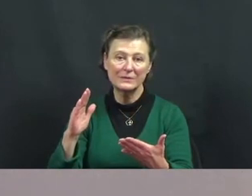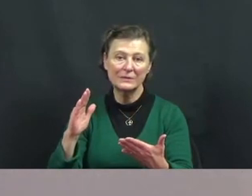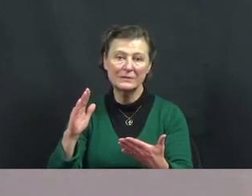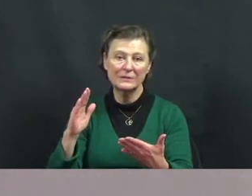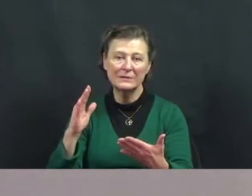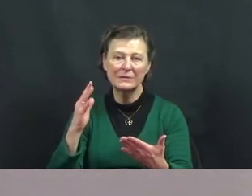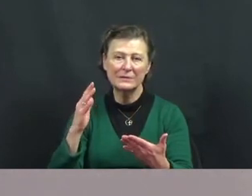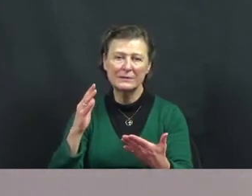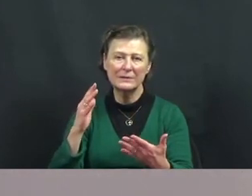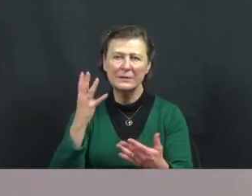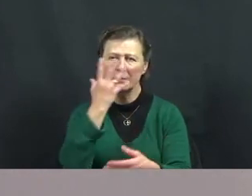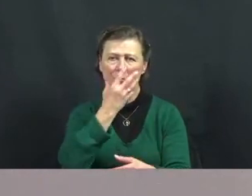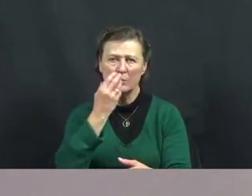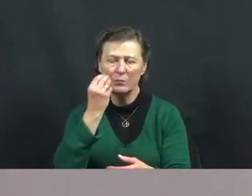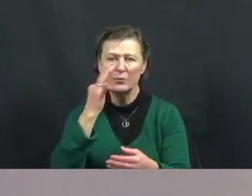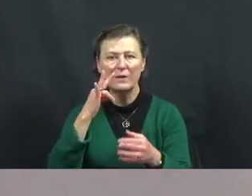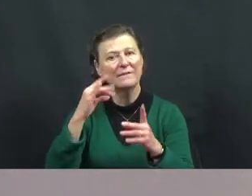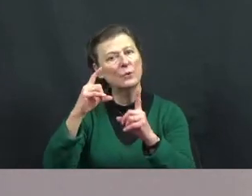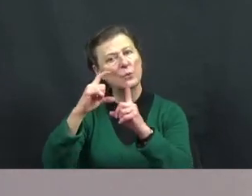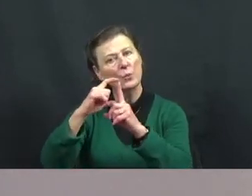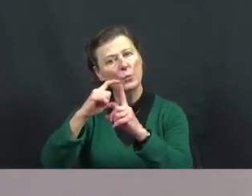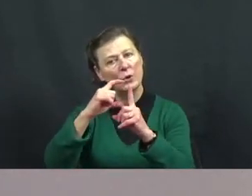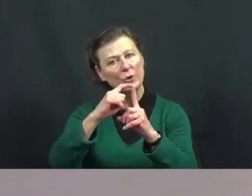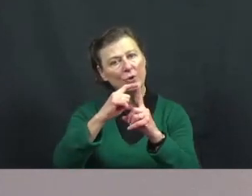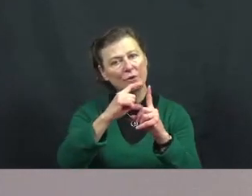let the beauty of words,